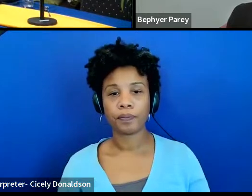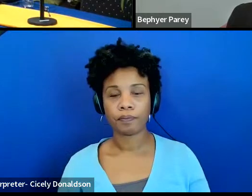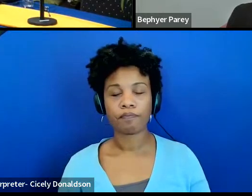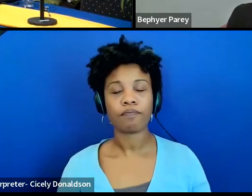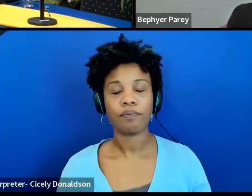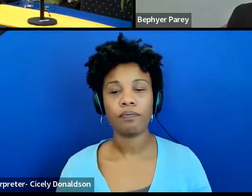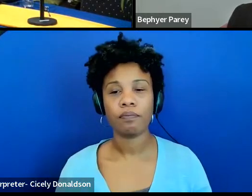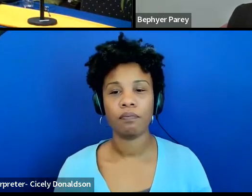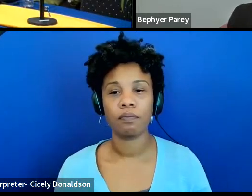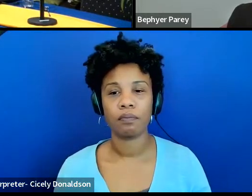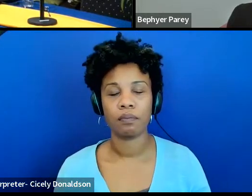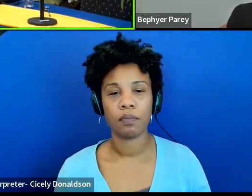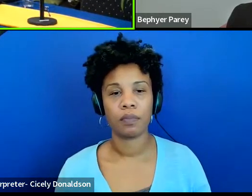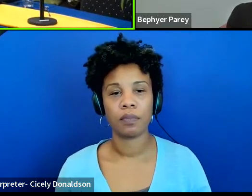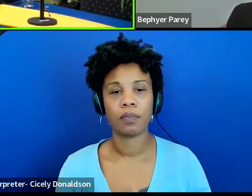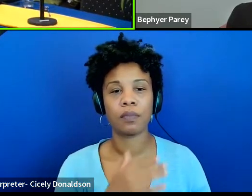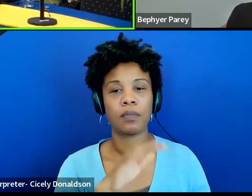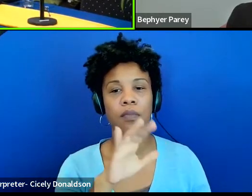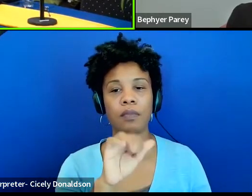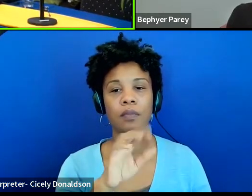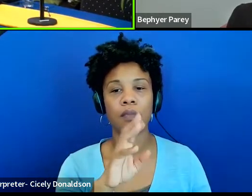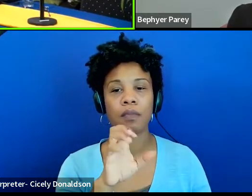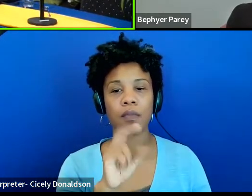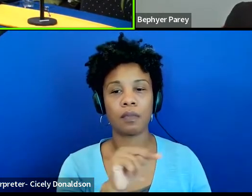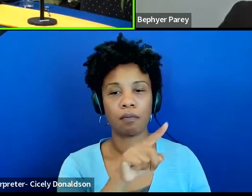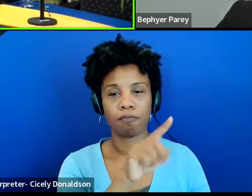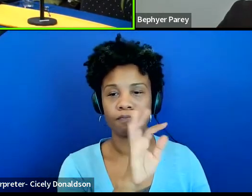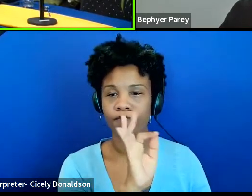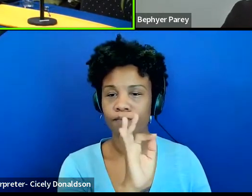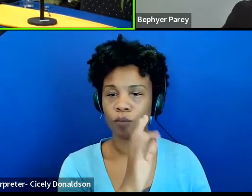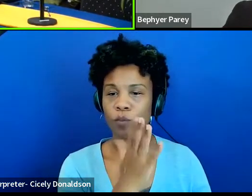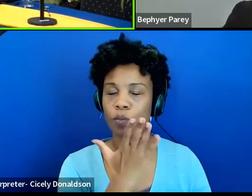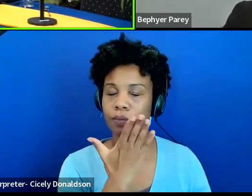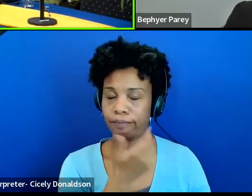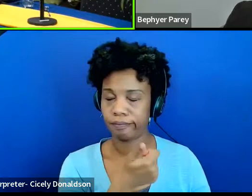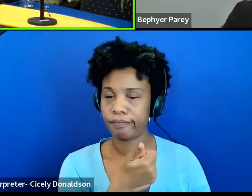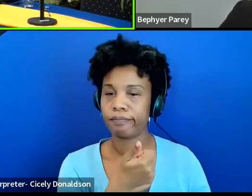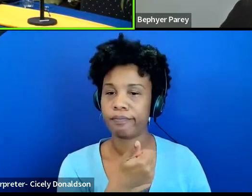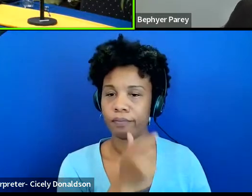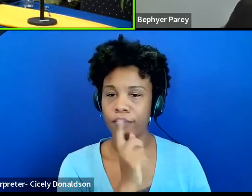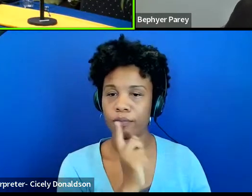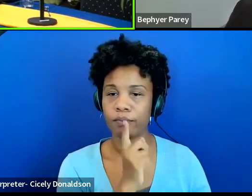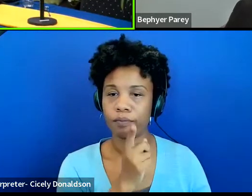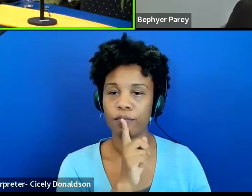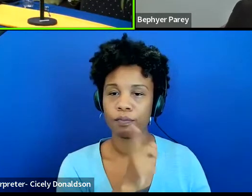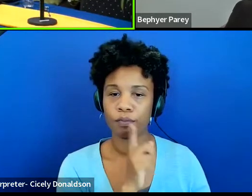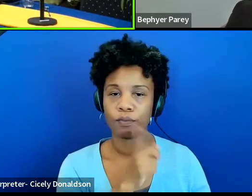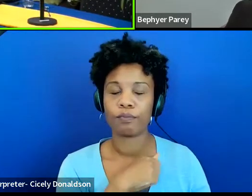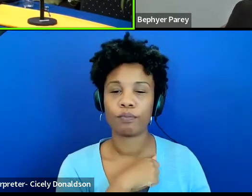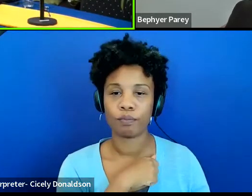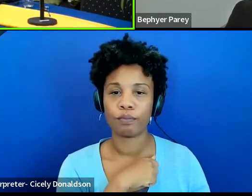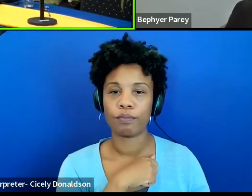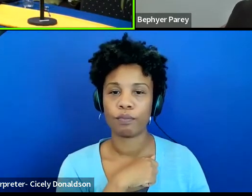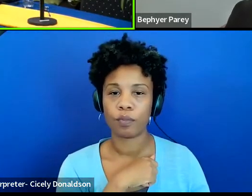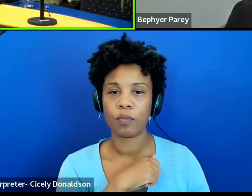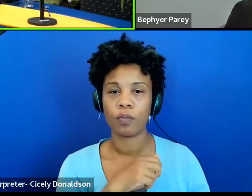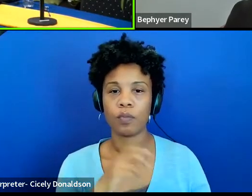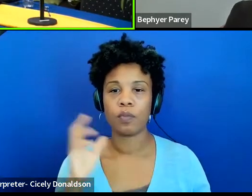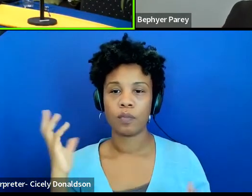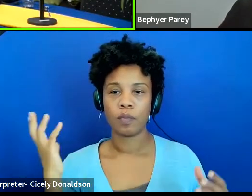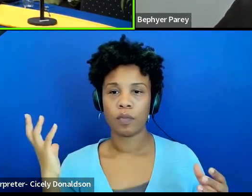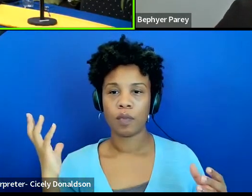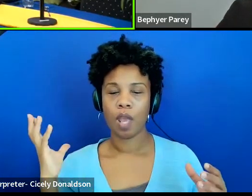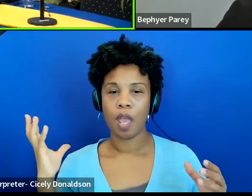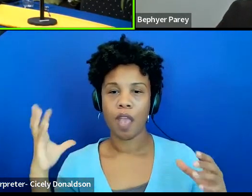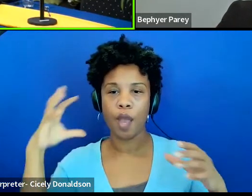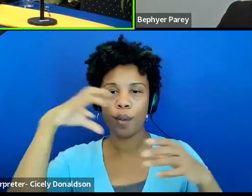Carmen, very good observation. And, you know, inclusion is a